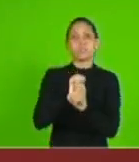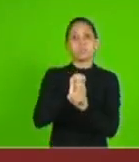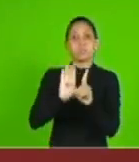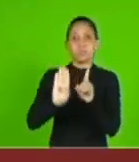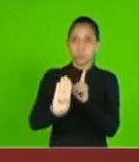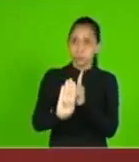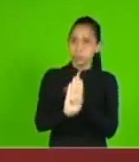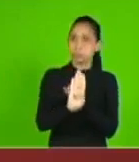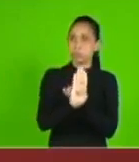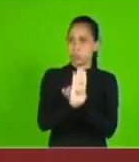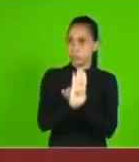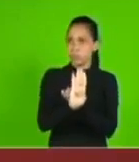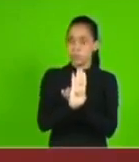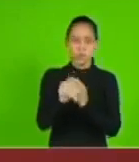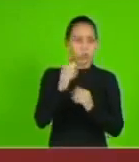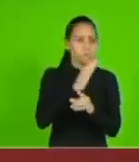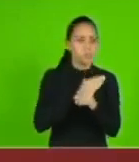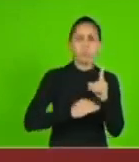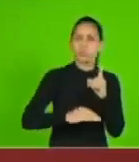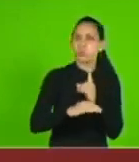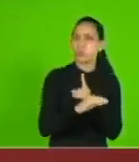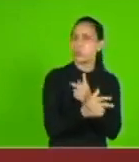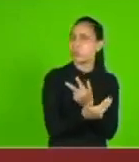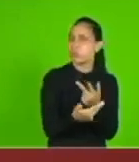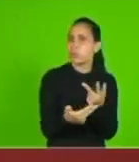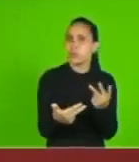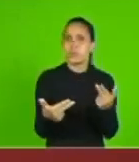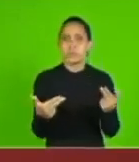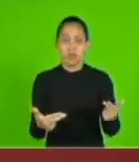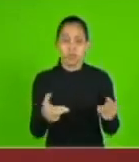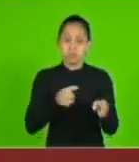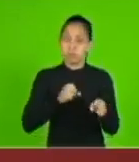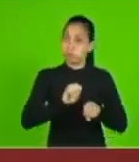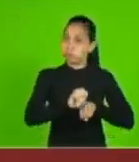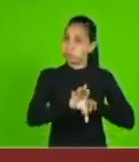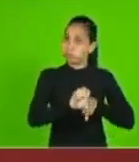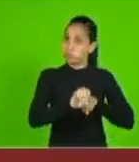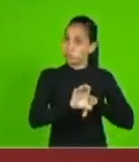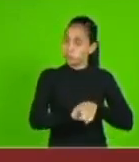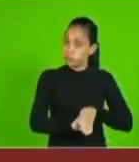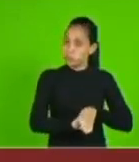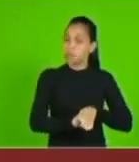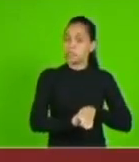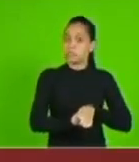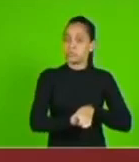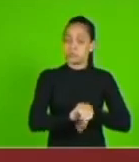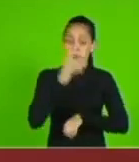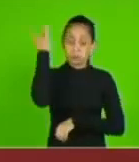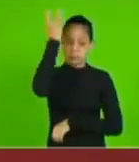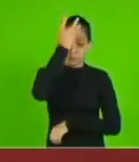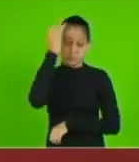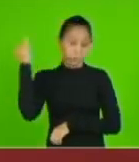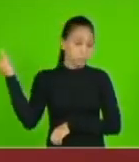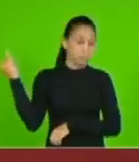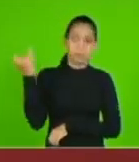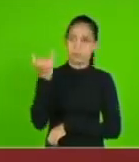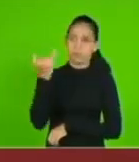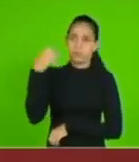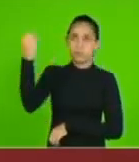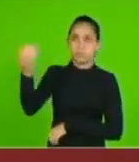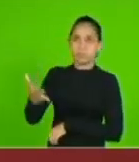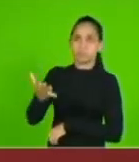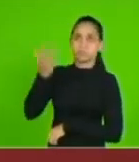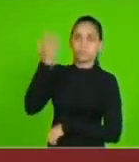Sunday schools, on the events, on the teachings, in everything that the Lord has shown. It